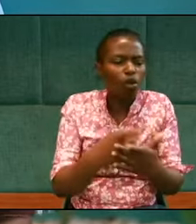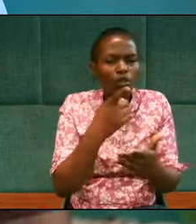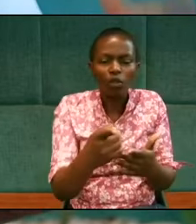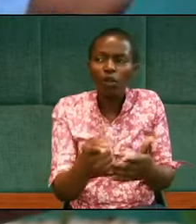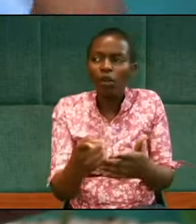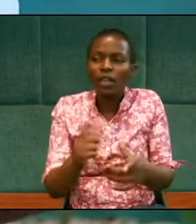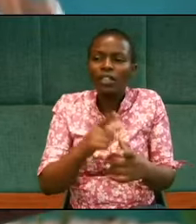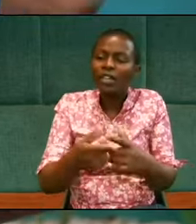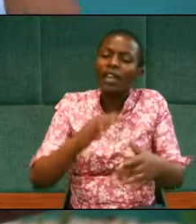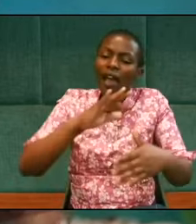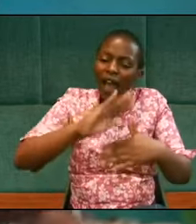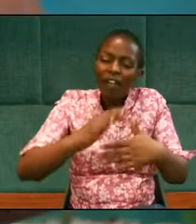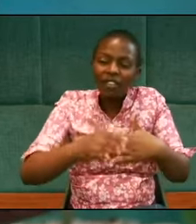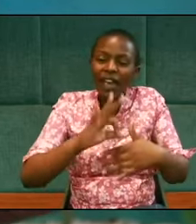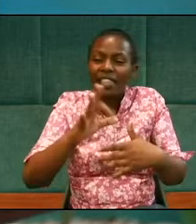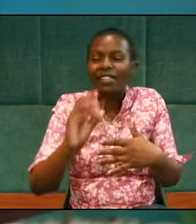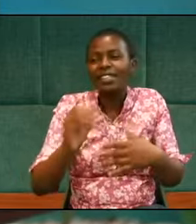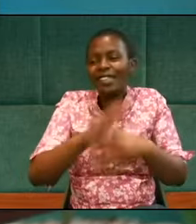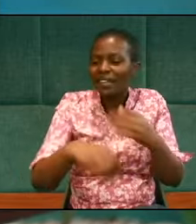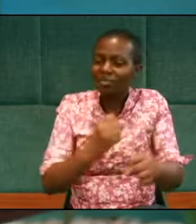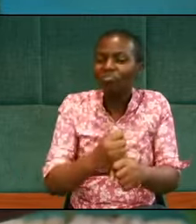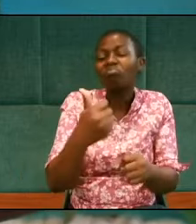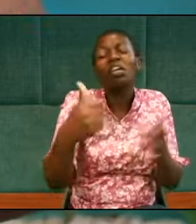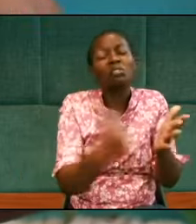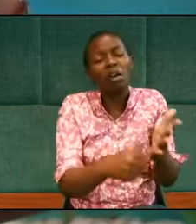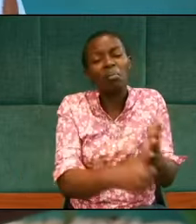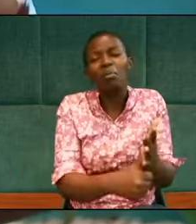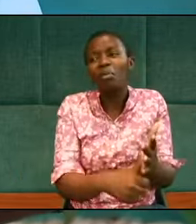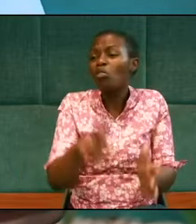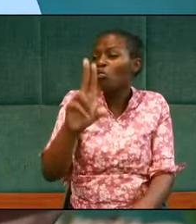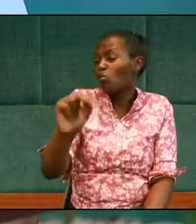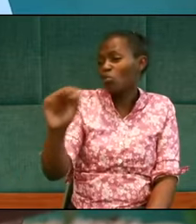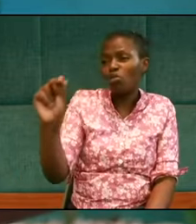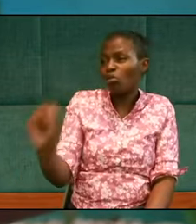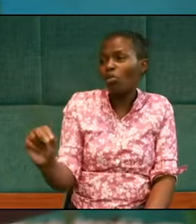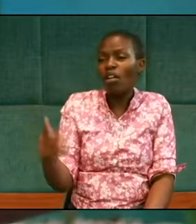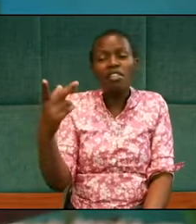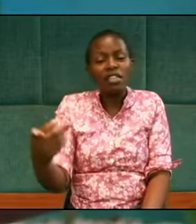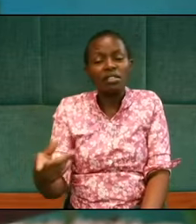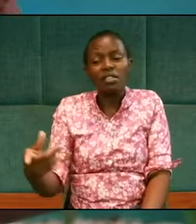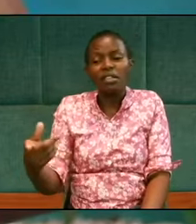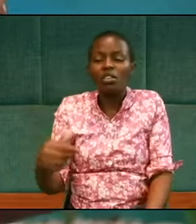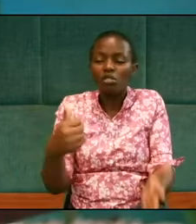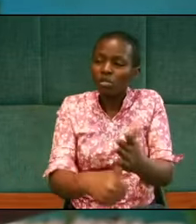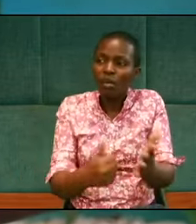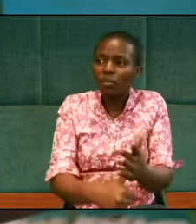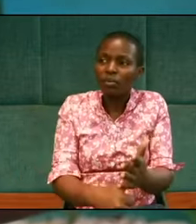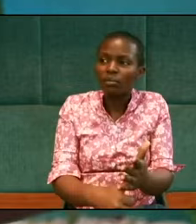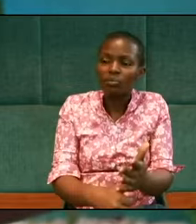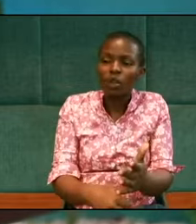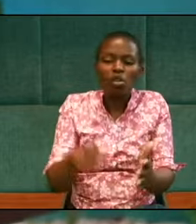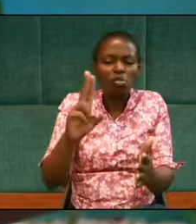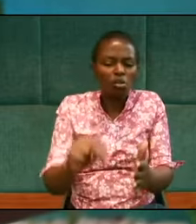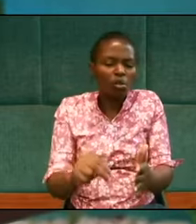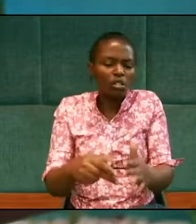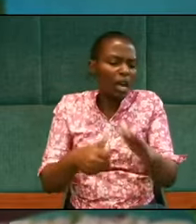Oga. It is your trouble. You will carry it alone. Madam, don't be under any